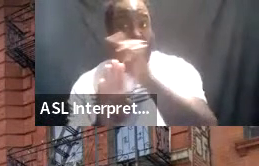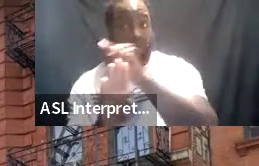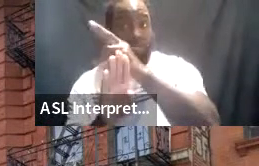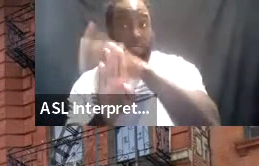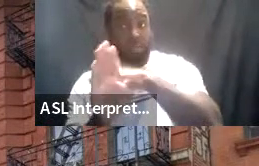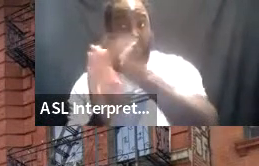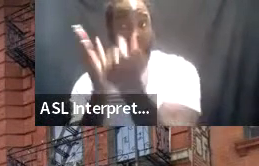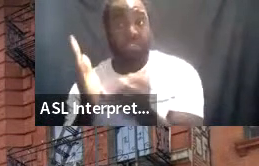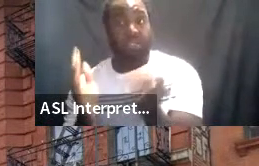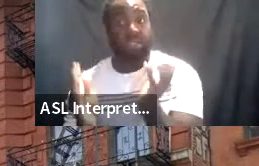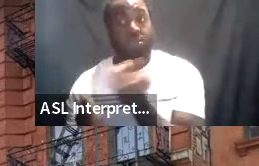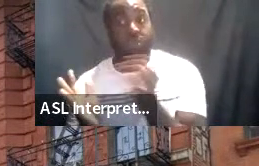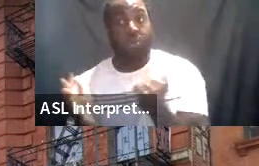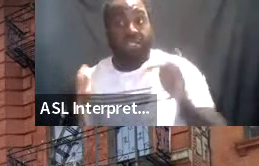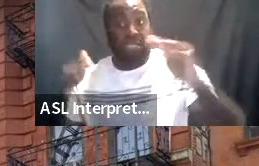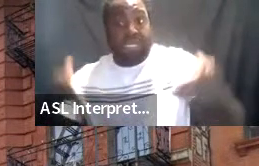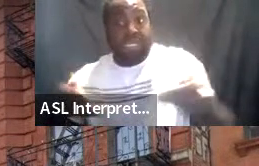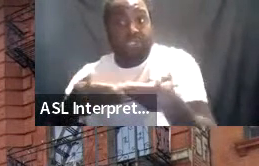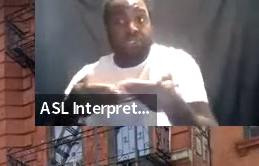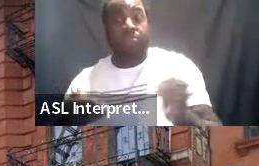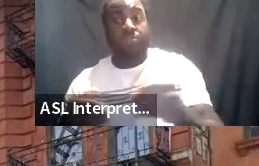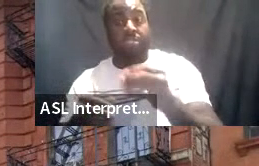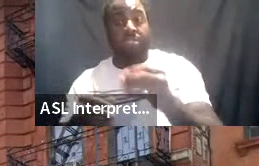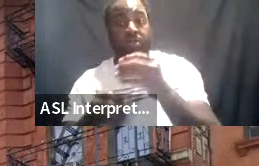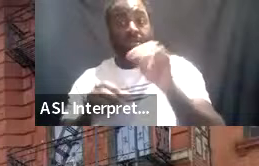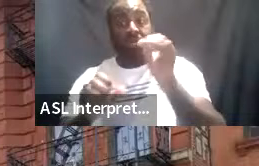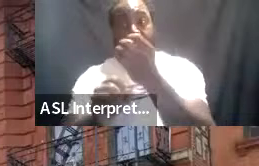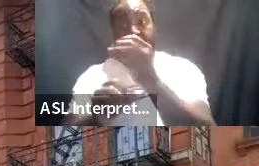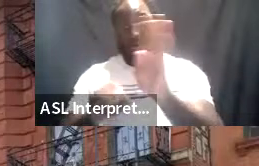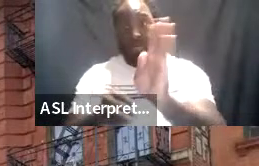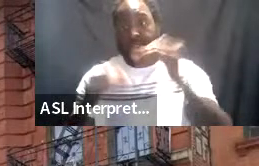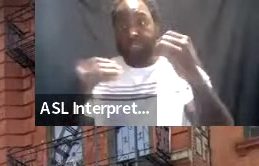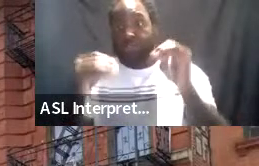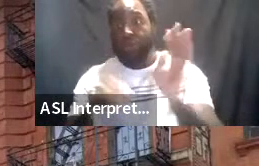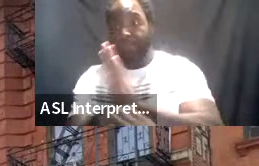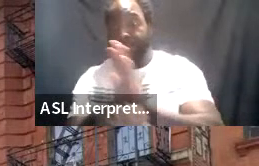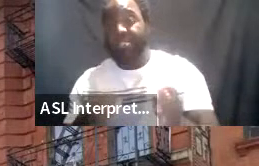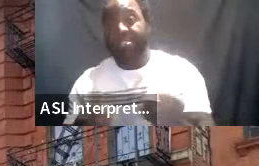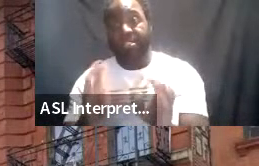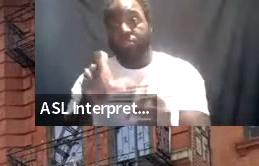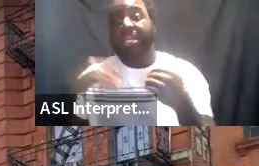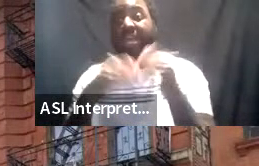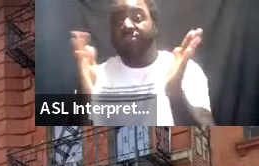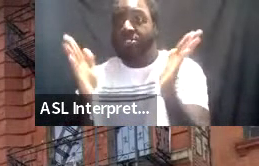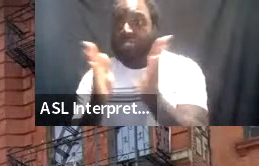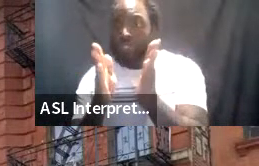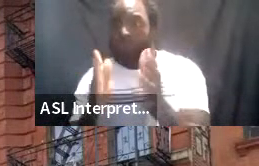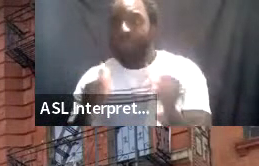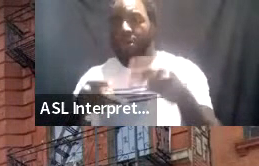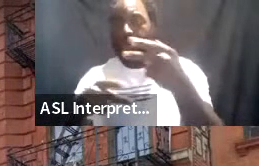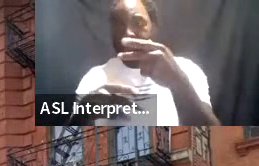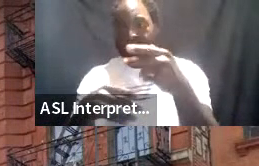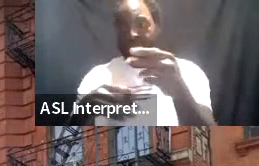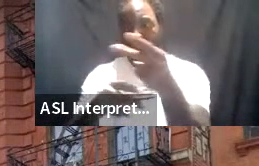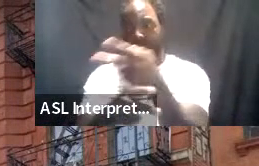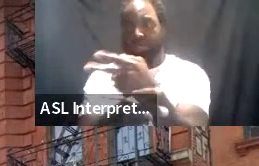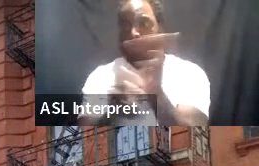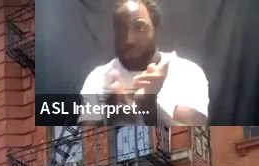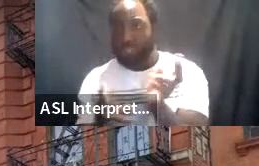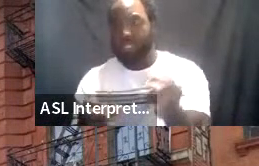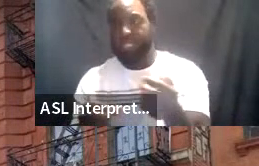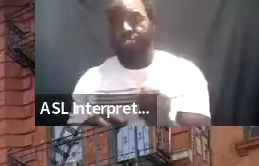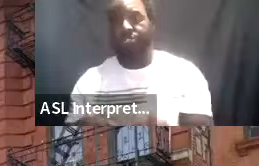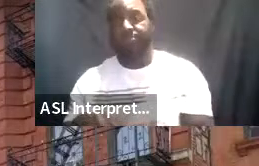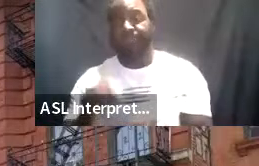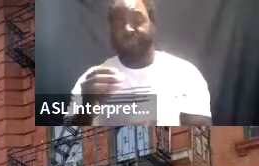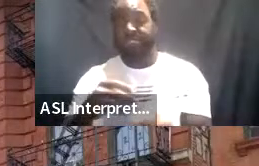want to introduce maker retail businesses. So you can have small scale production and sell right to a consumer in the same storefront. And